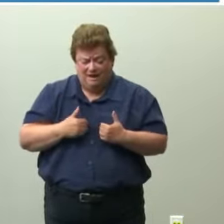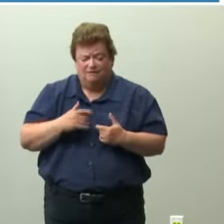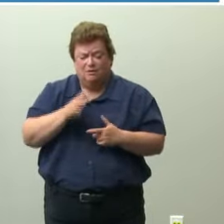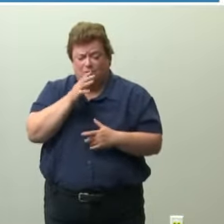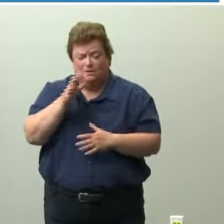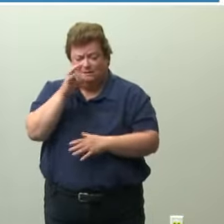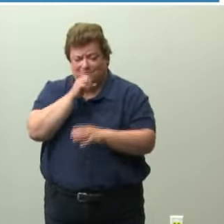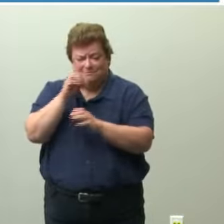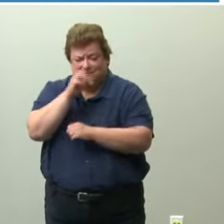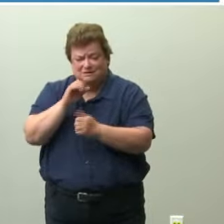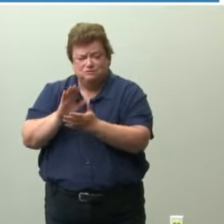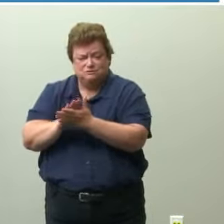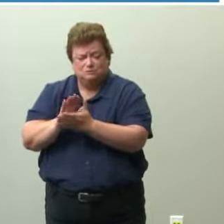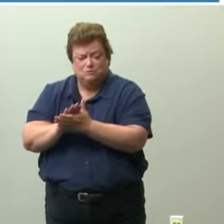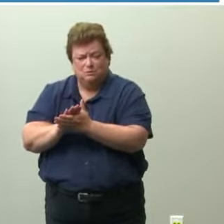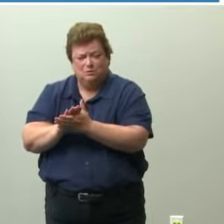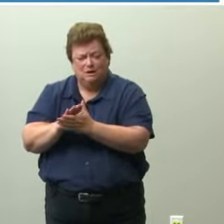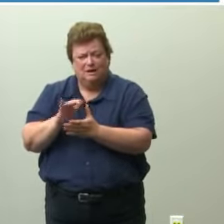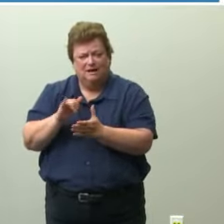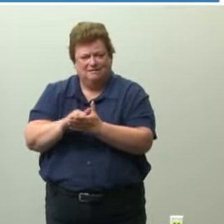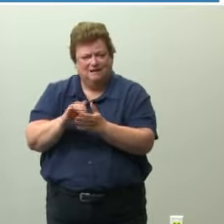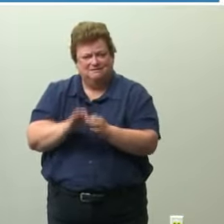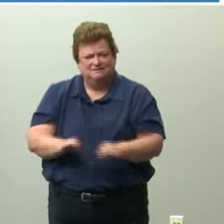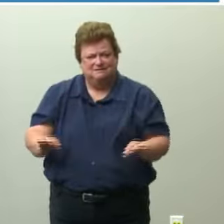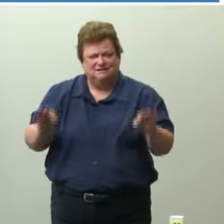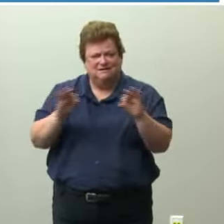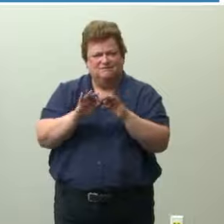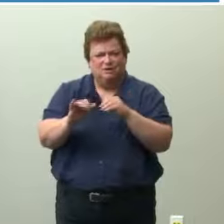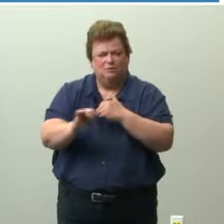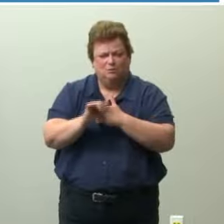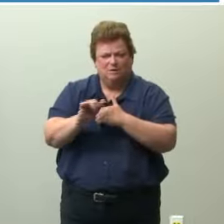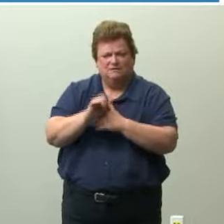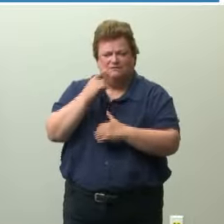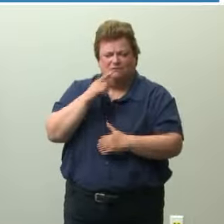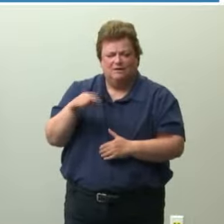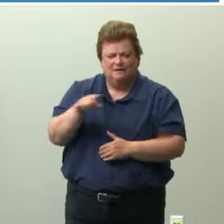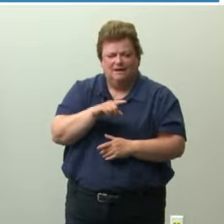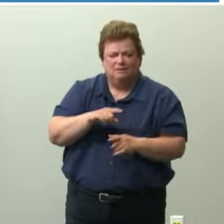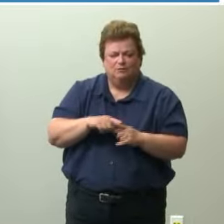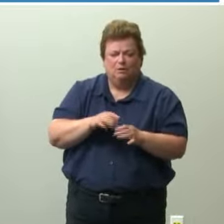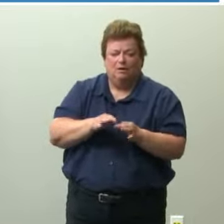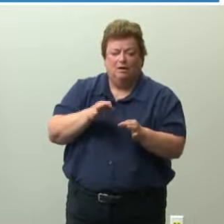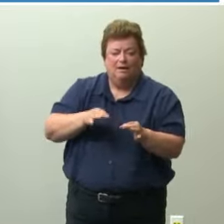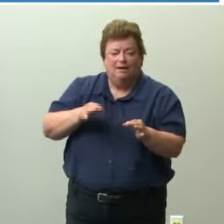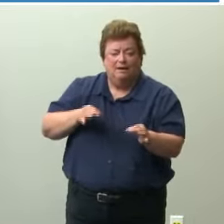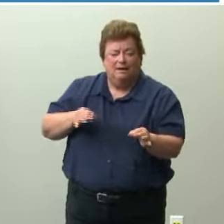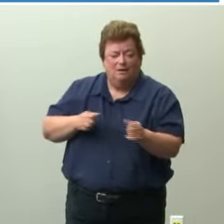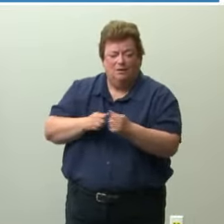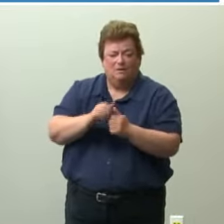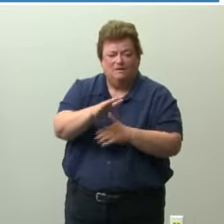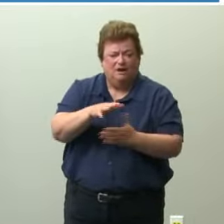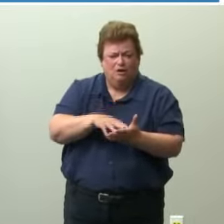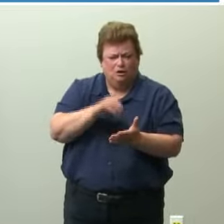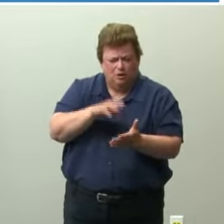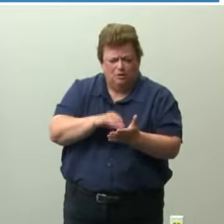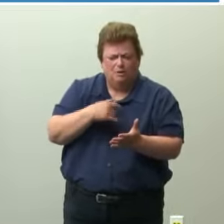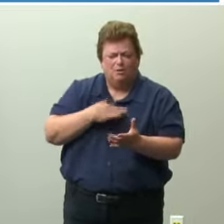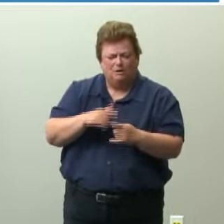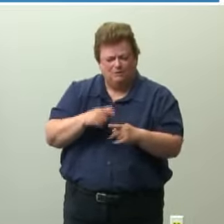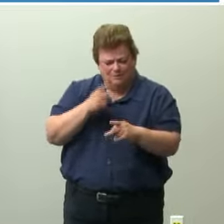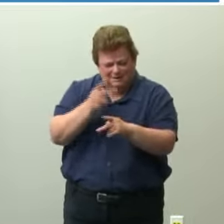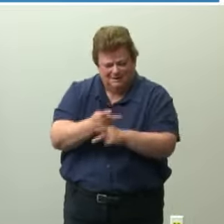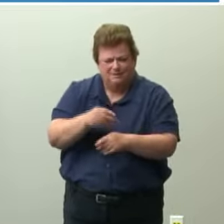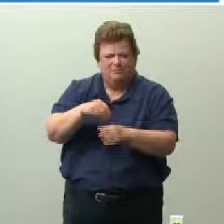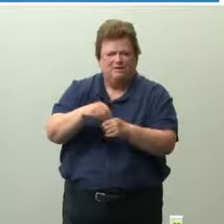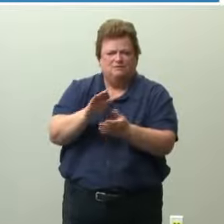miss school, and that's a significant risk for them getting behind in their learning, and we want to make sure that we keep them in the school